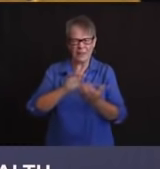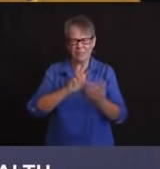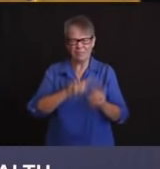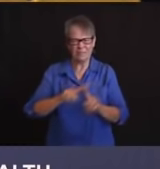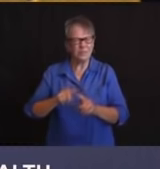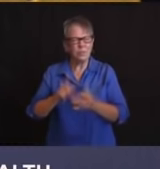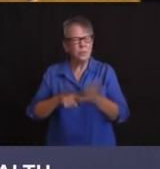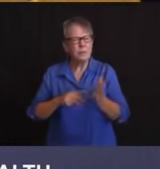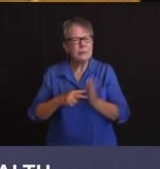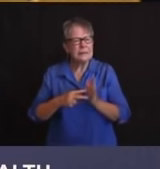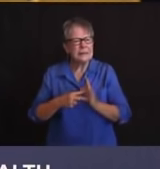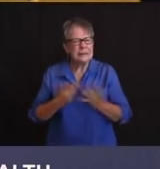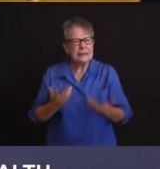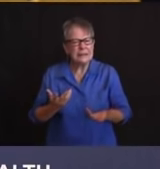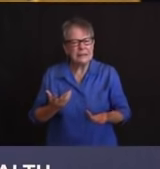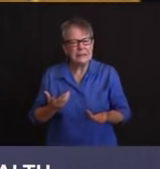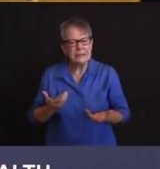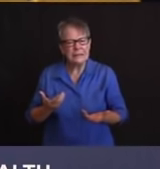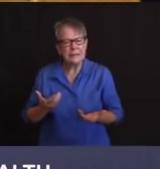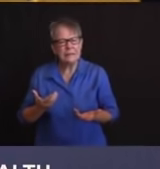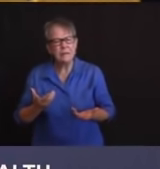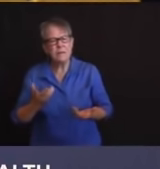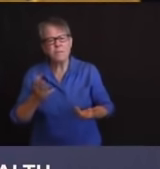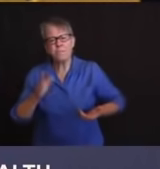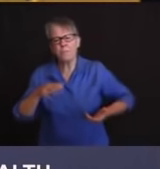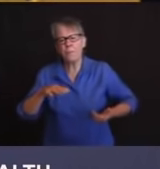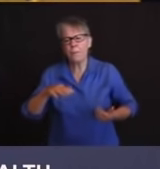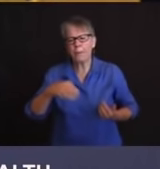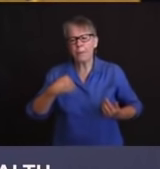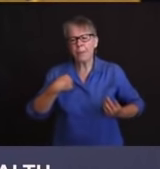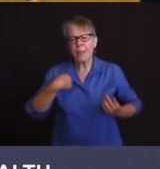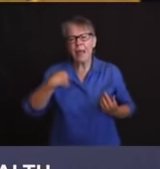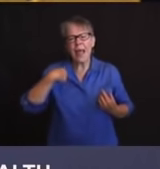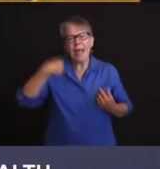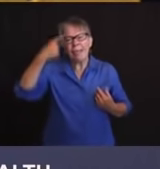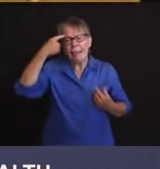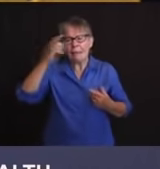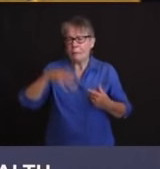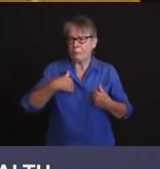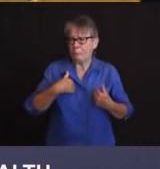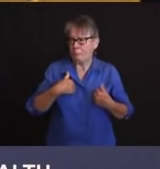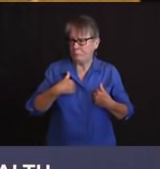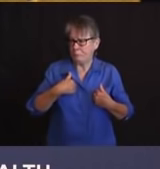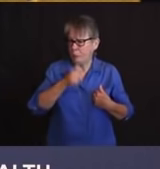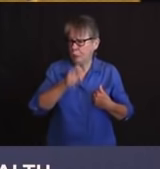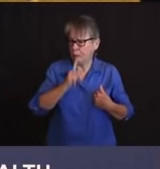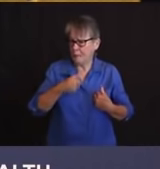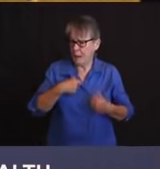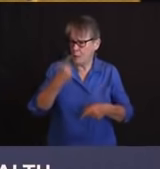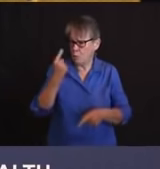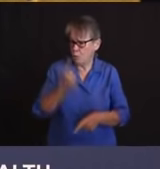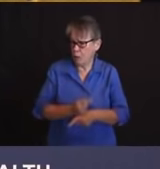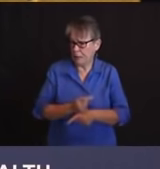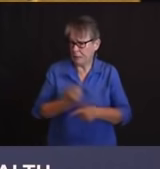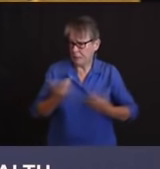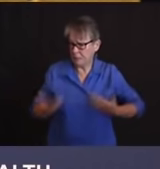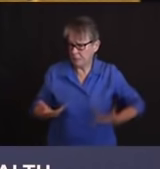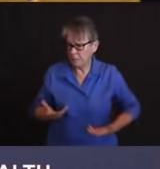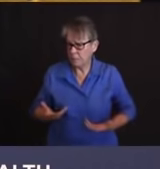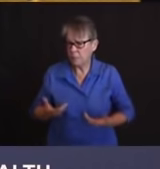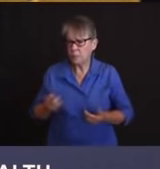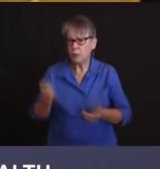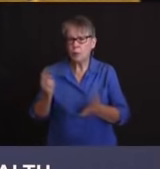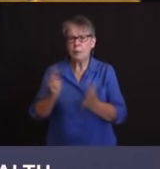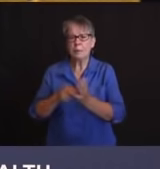was. The high school is hybrid, the middle school is in person,